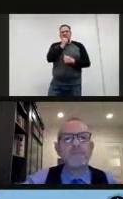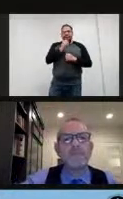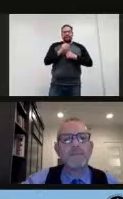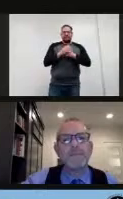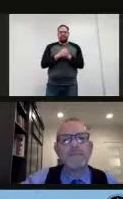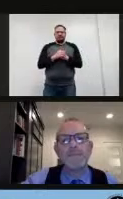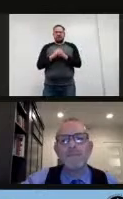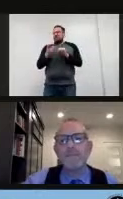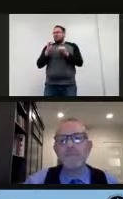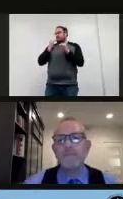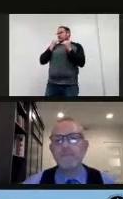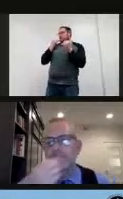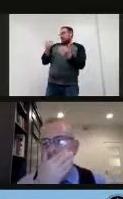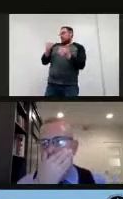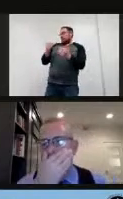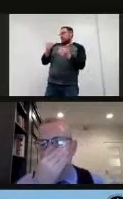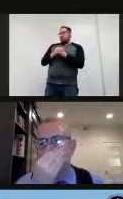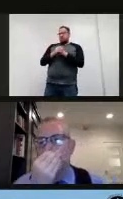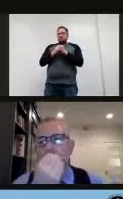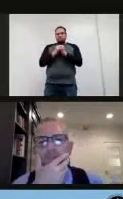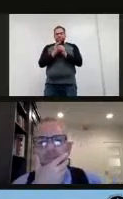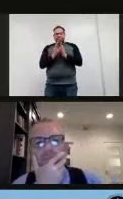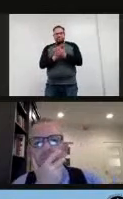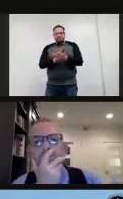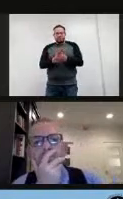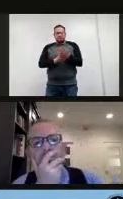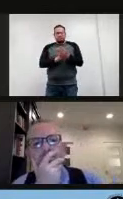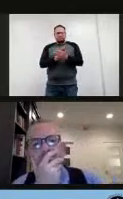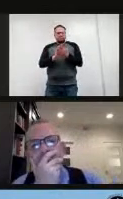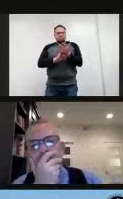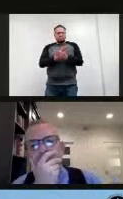Yeah, thank you very much.